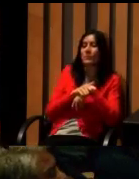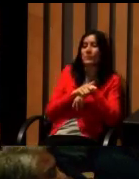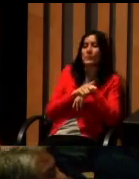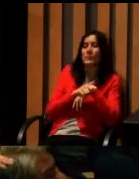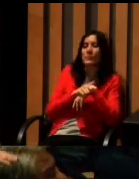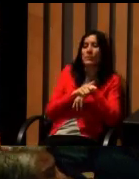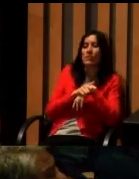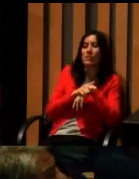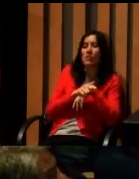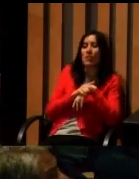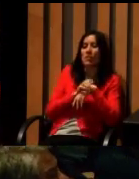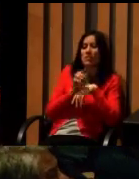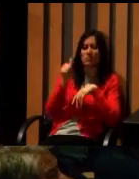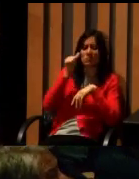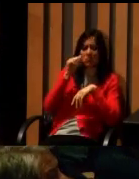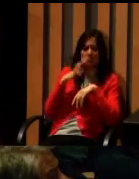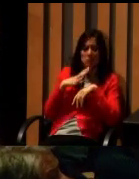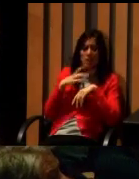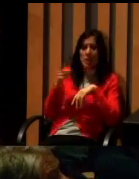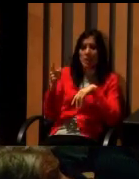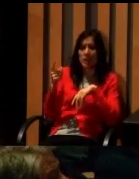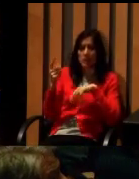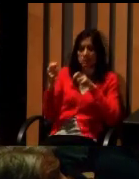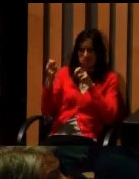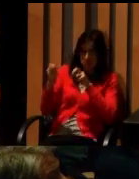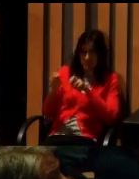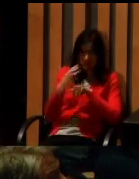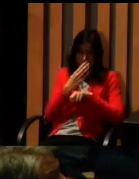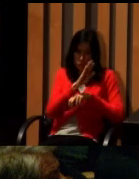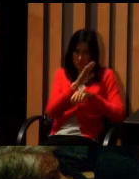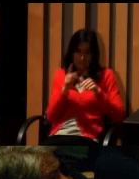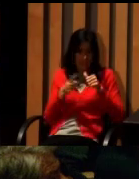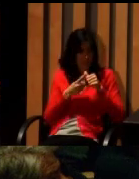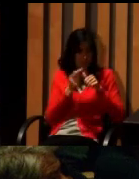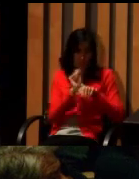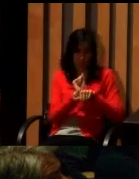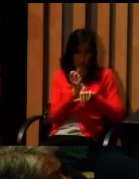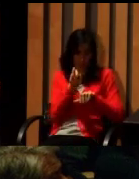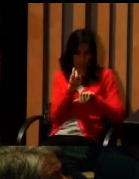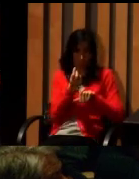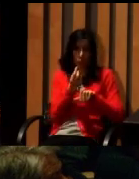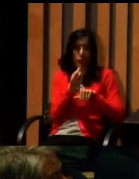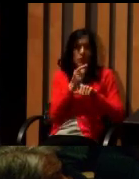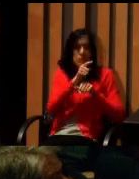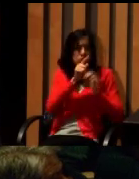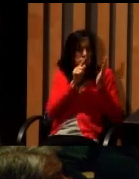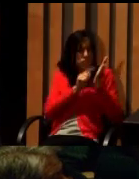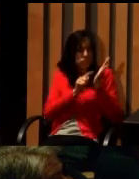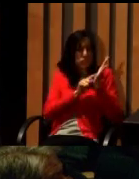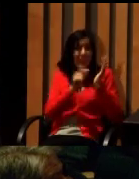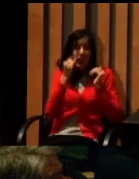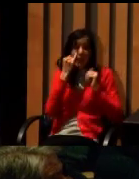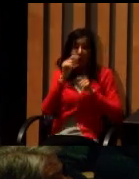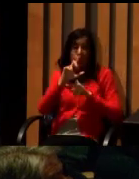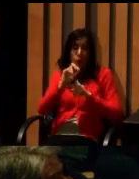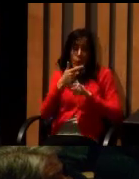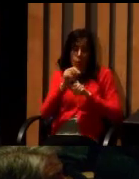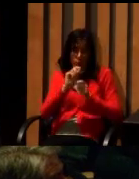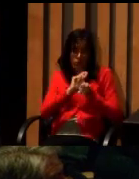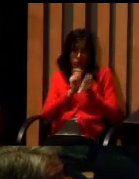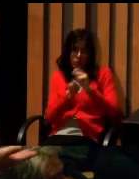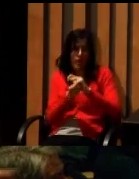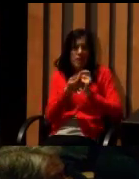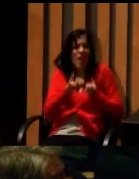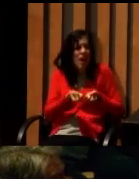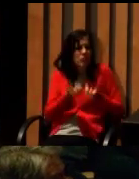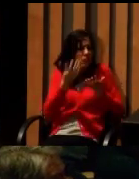he sat me down and he said, here's your first assignment. Run some numbers, see what the effect of a logo change will do for us. Ran the